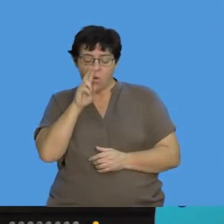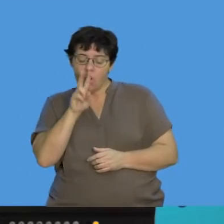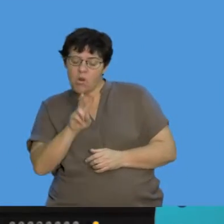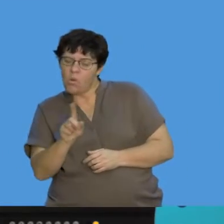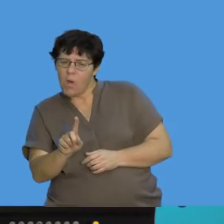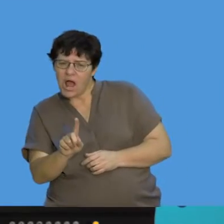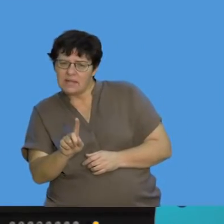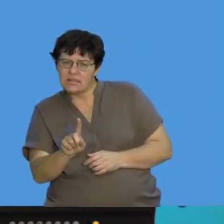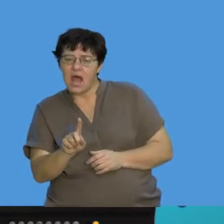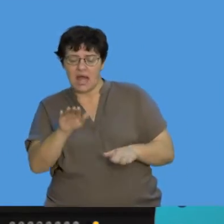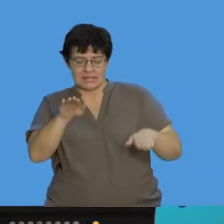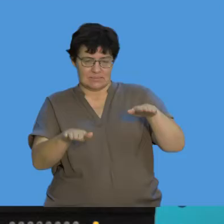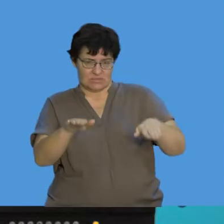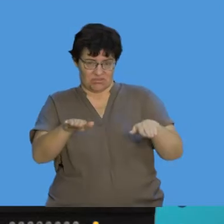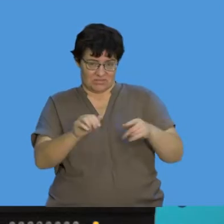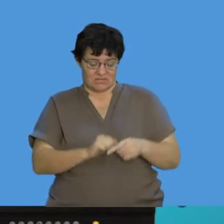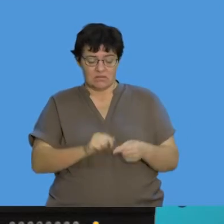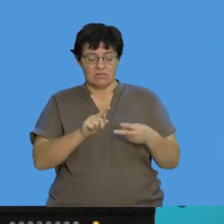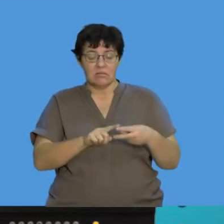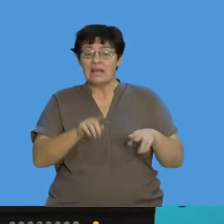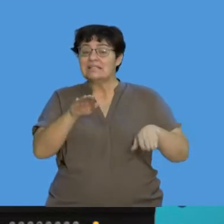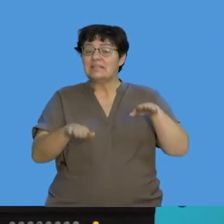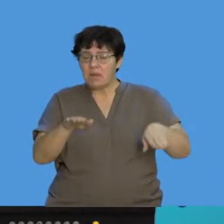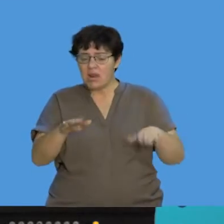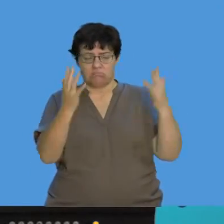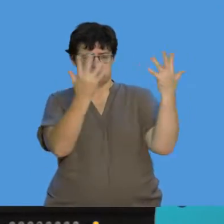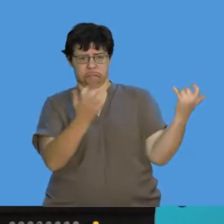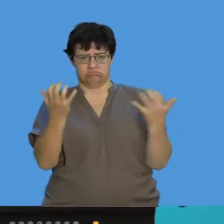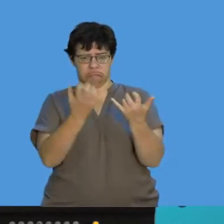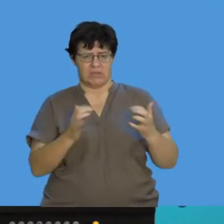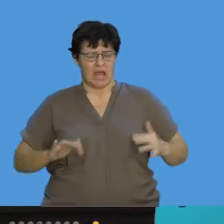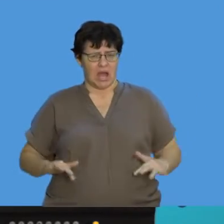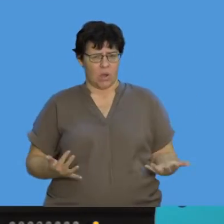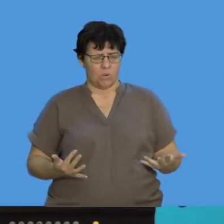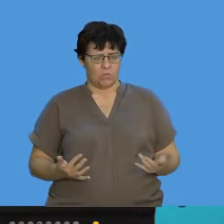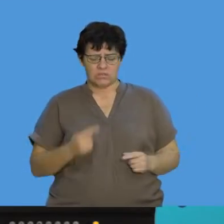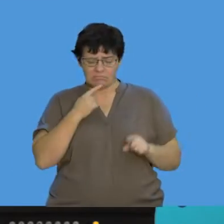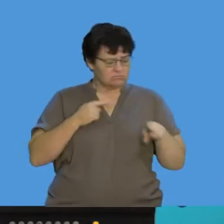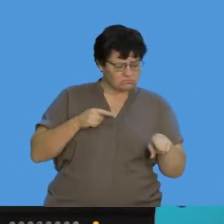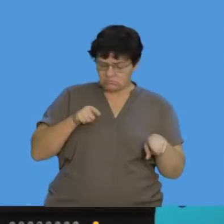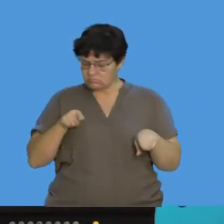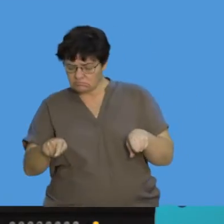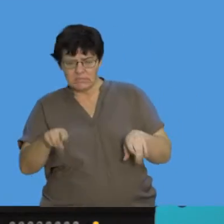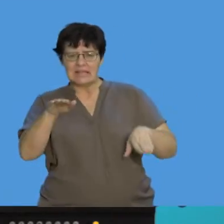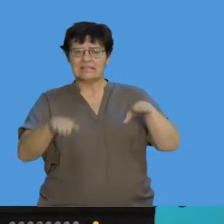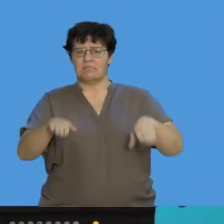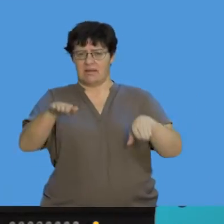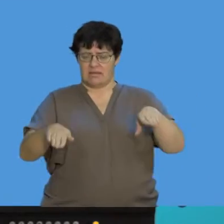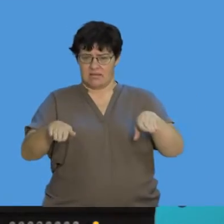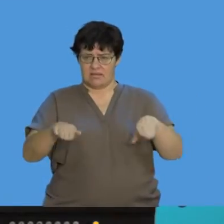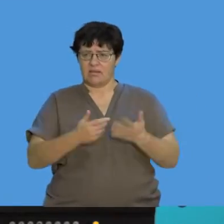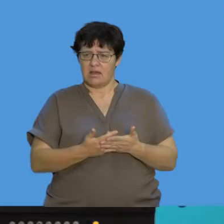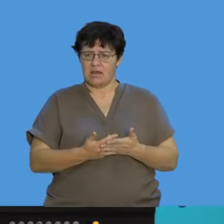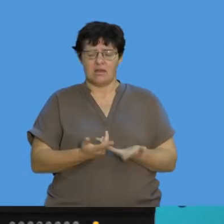at some calculations that have to do with similarity. What does it mean when you say two things are similar? The word similar